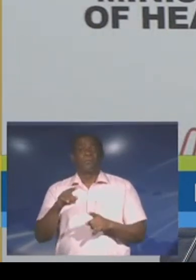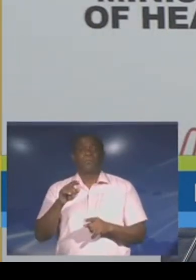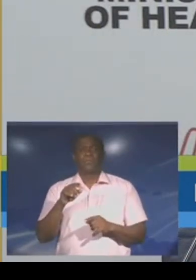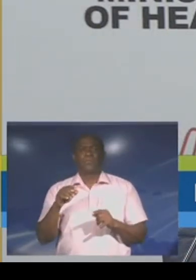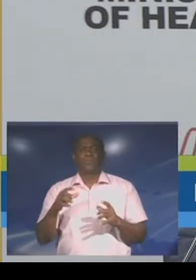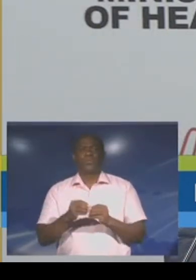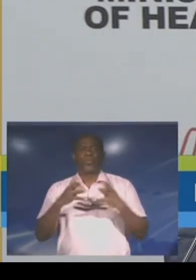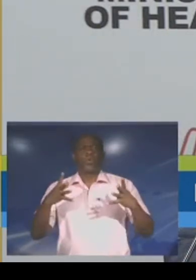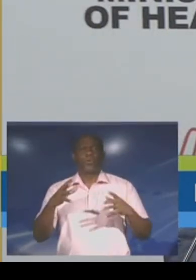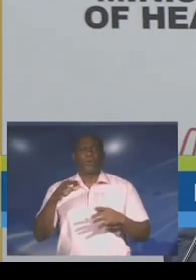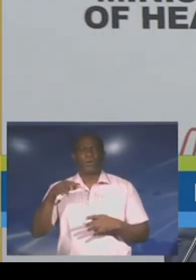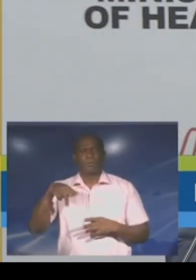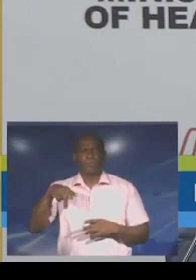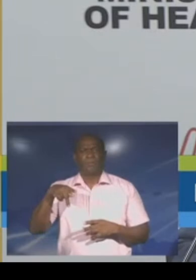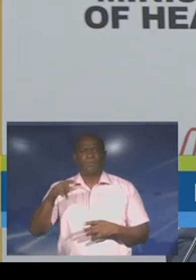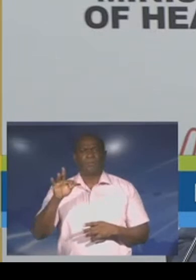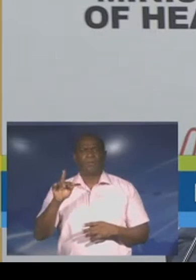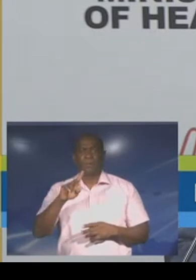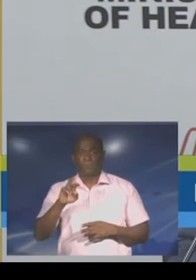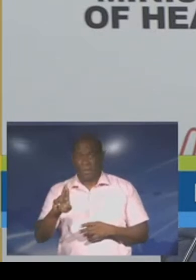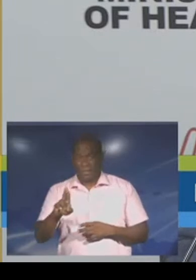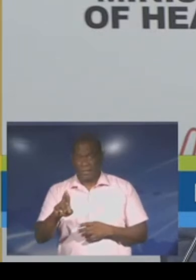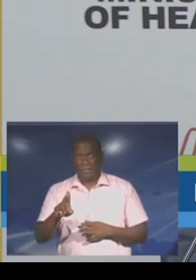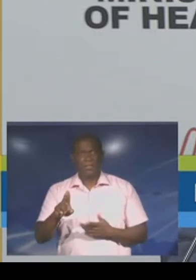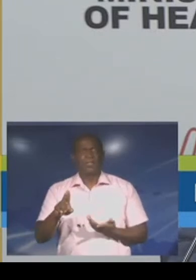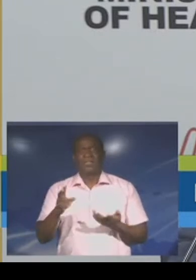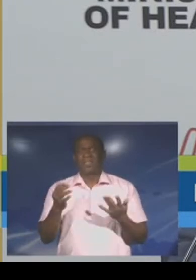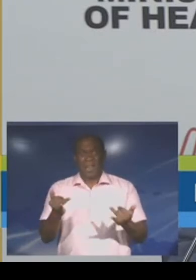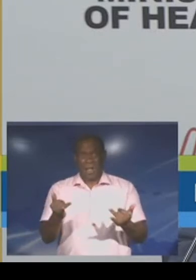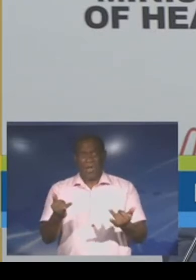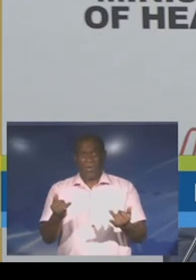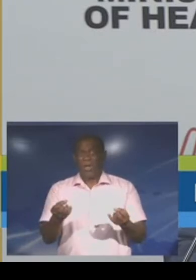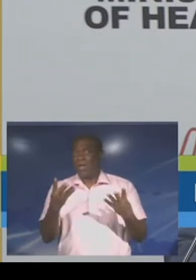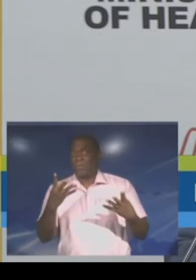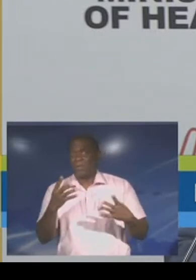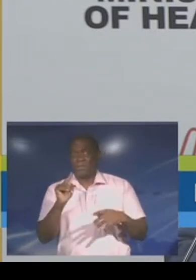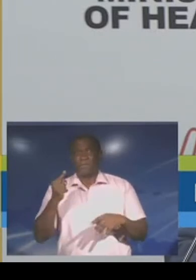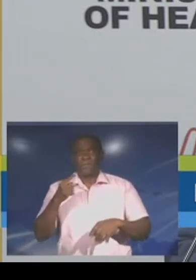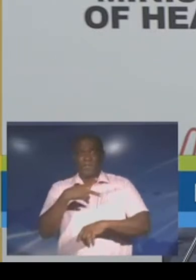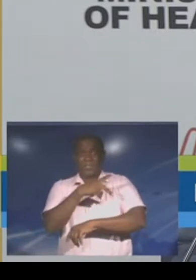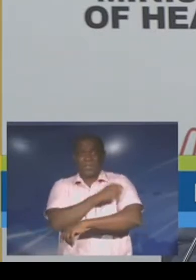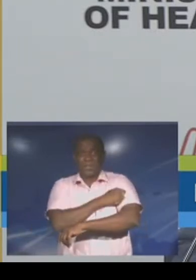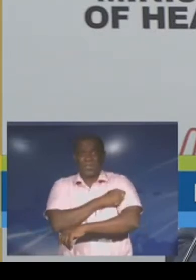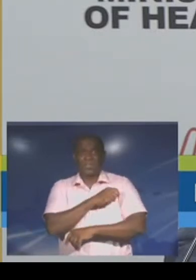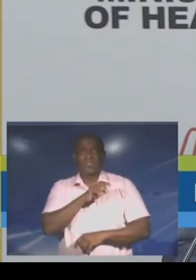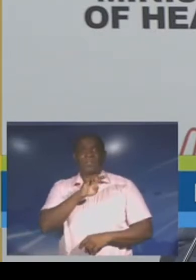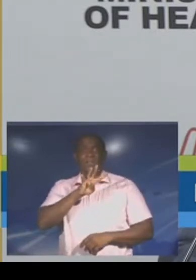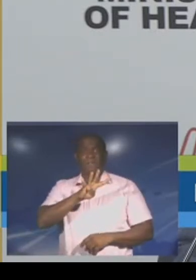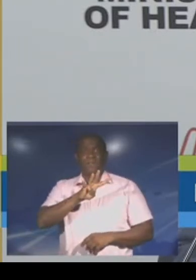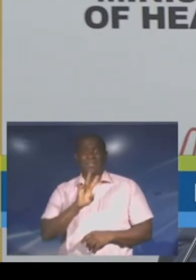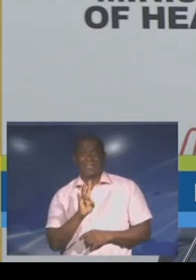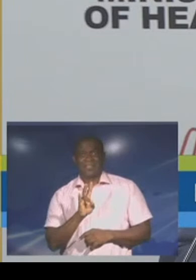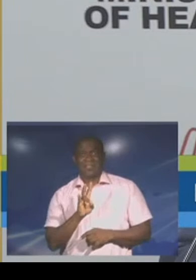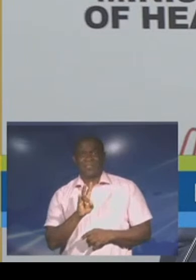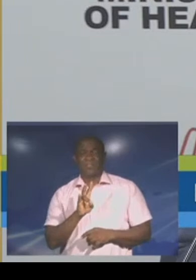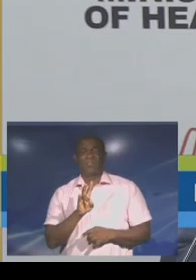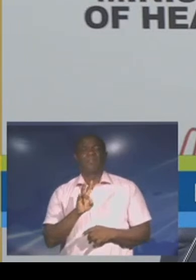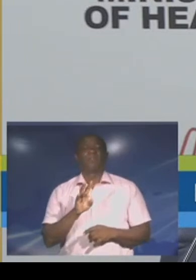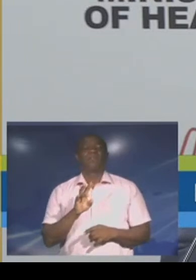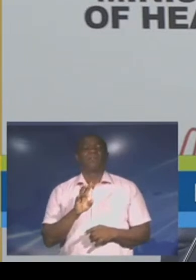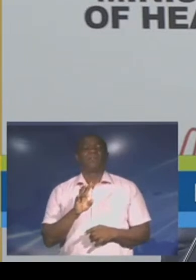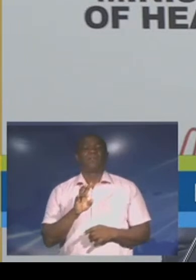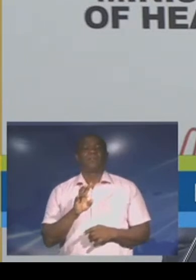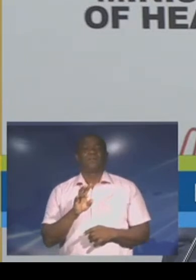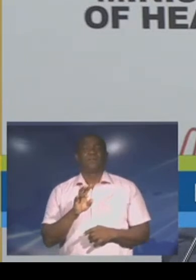are now down to a total of first doses 47, a grand total